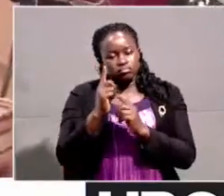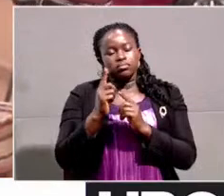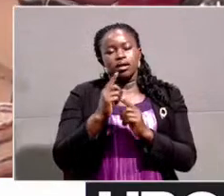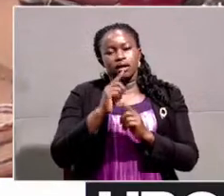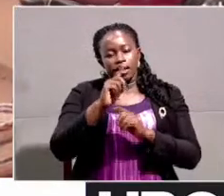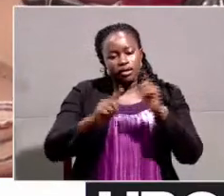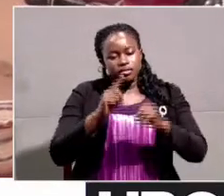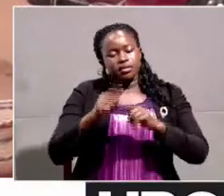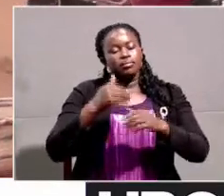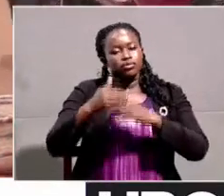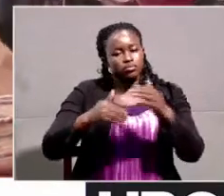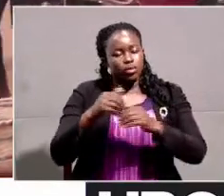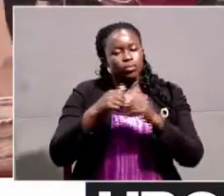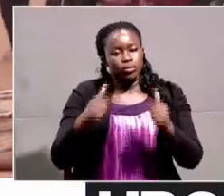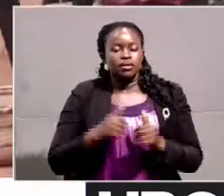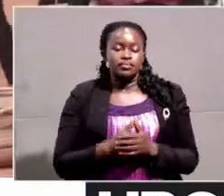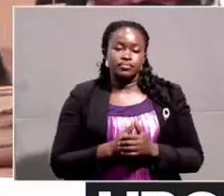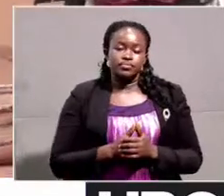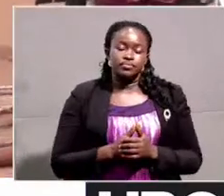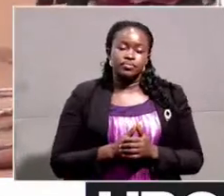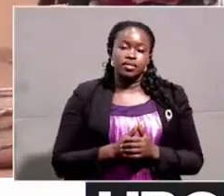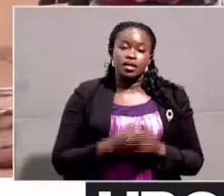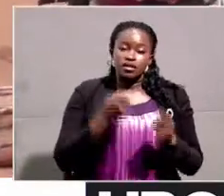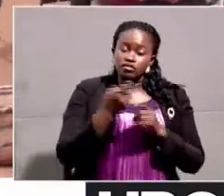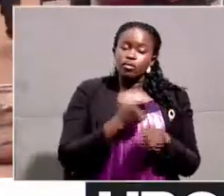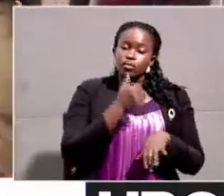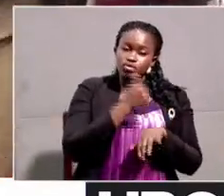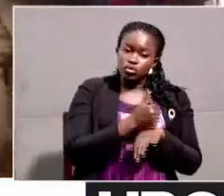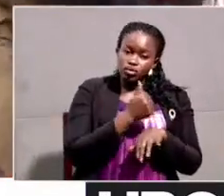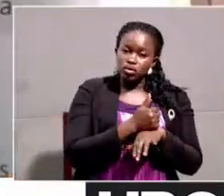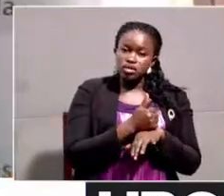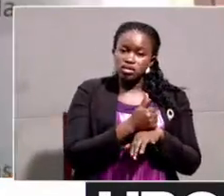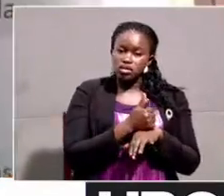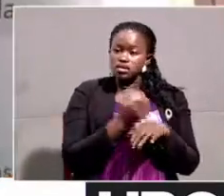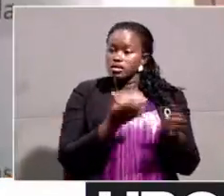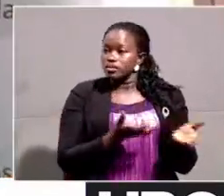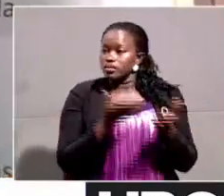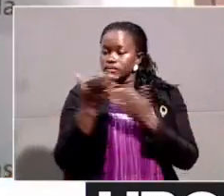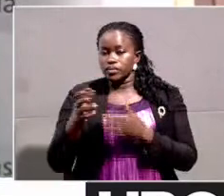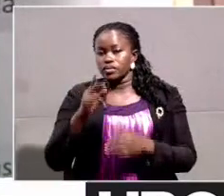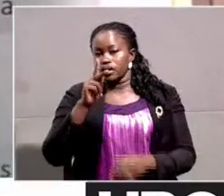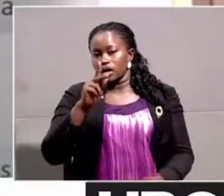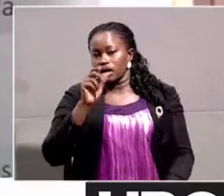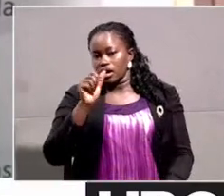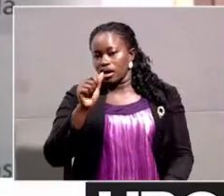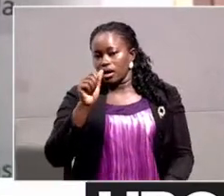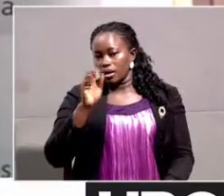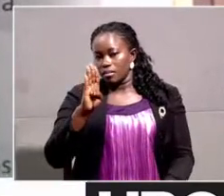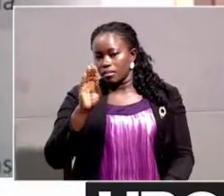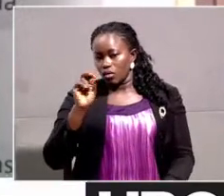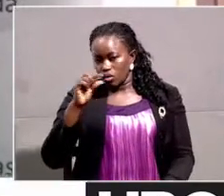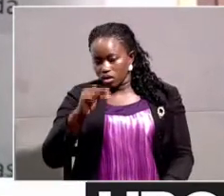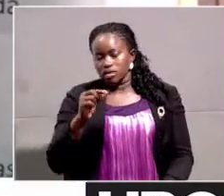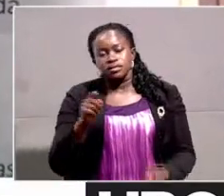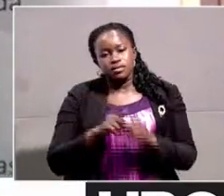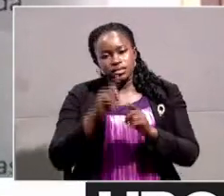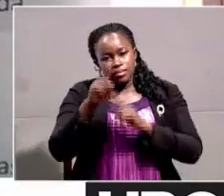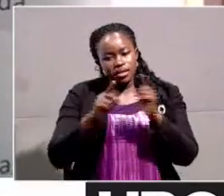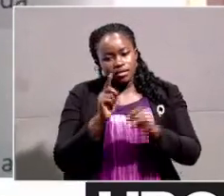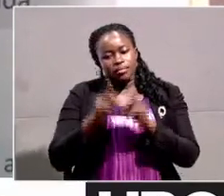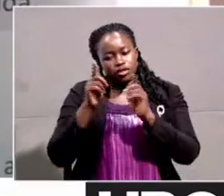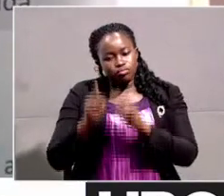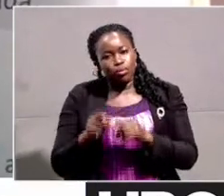They went with them from Soroti to Kabong, and they arrived very safely, and they are also going to collect